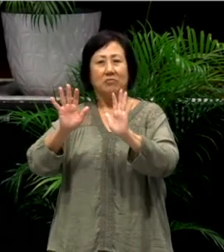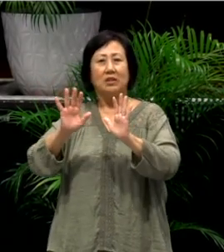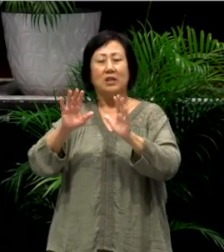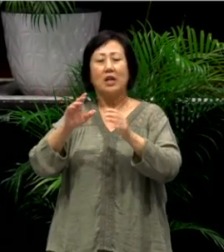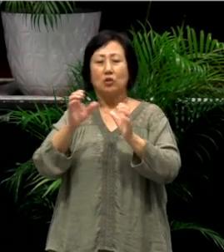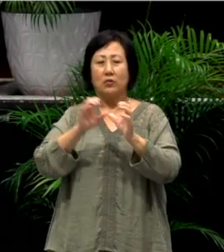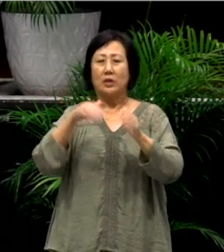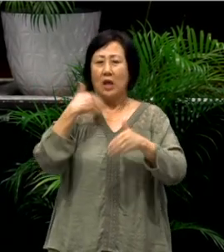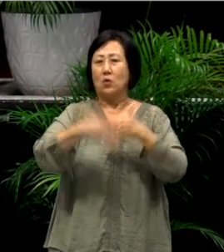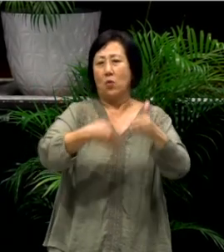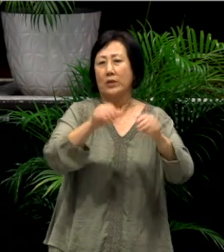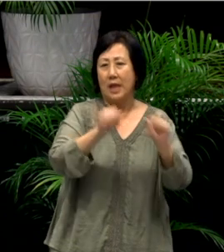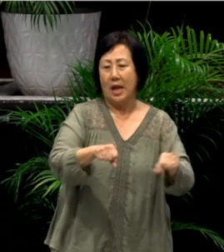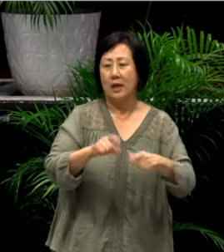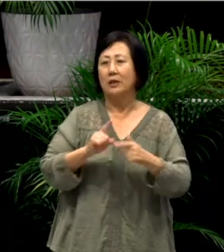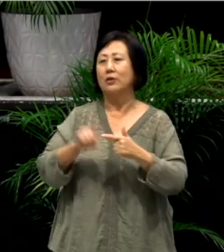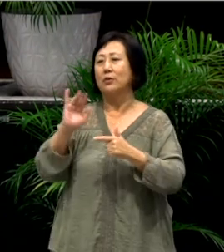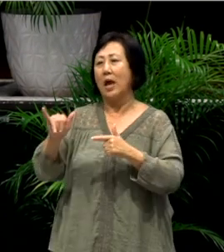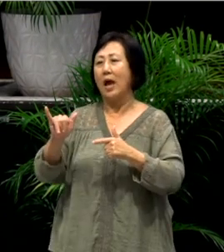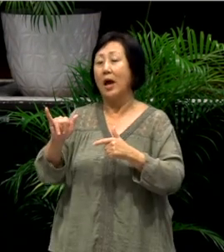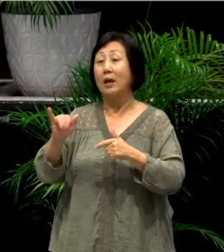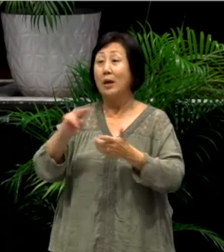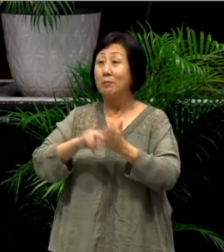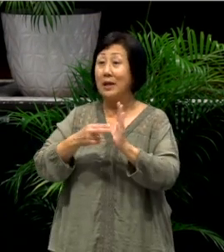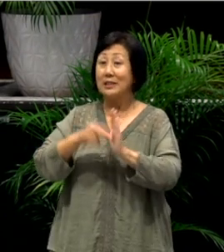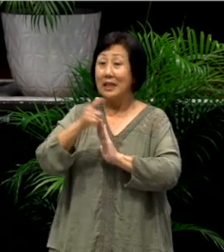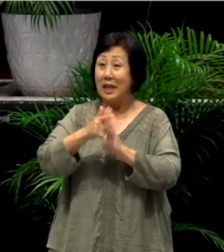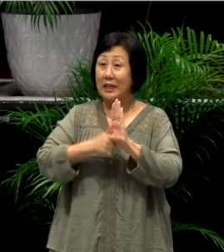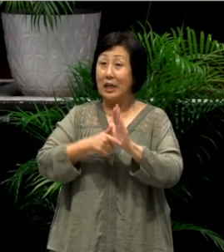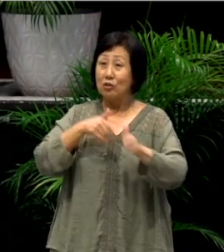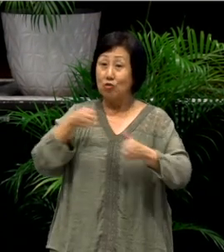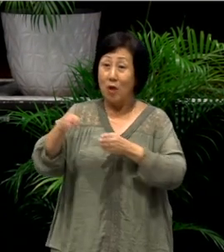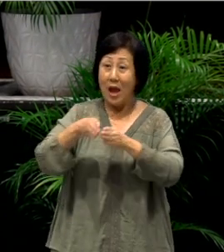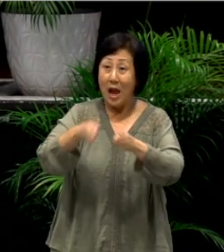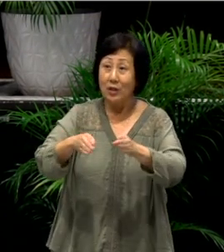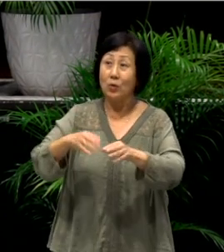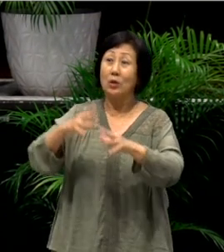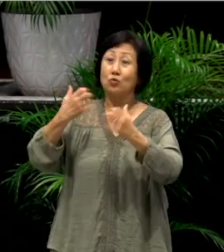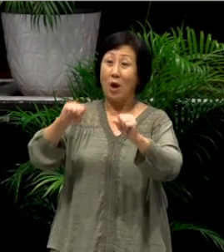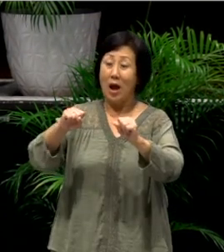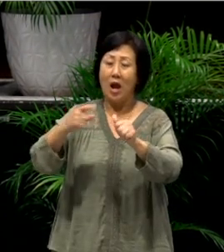a setback in terms of the litigation strategy that had been pursued.